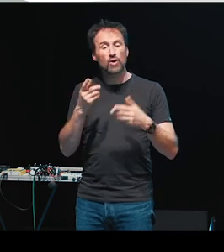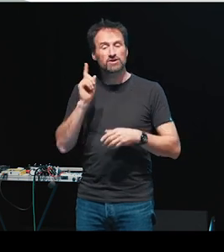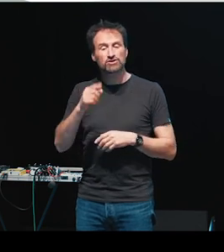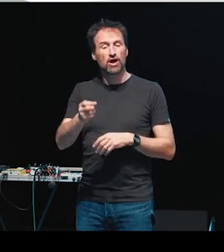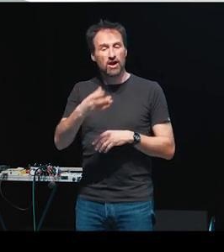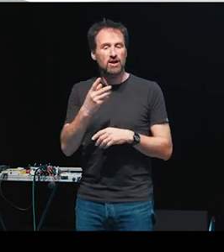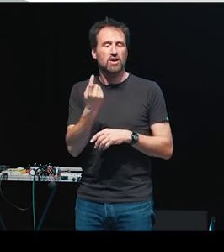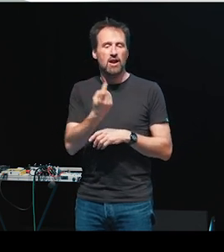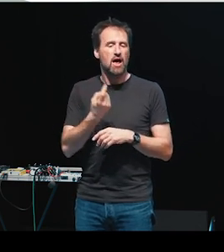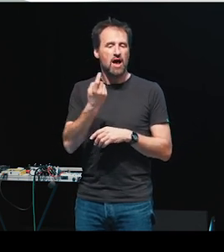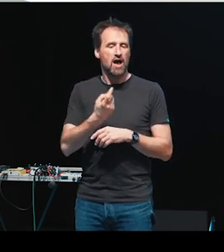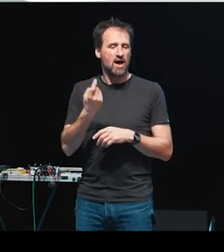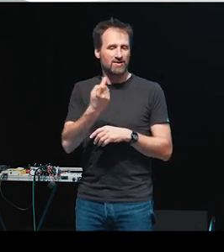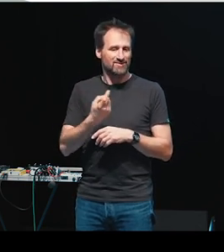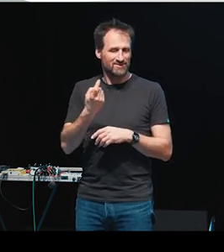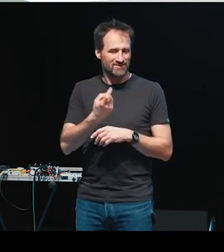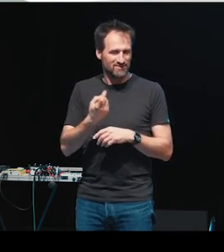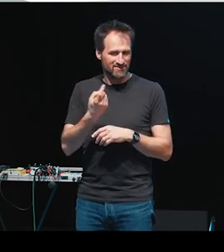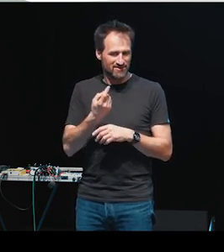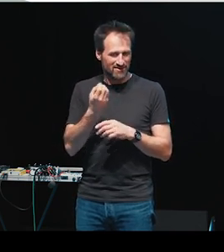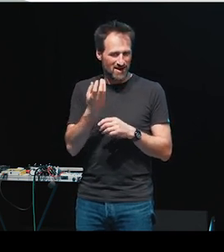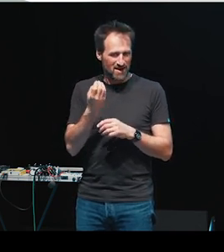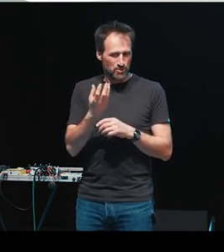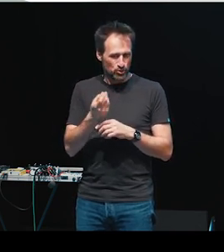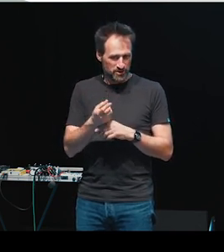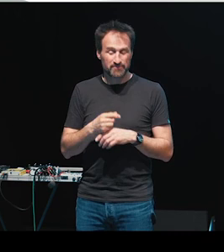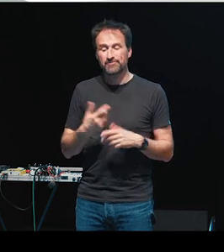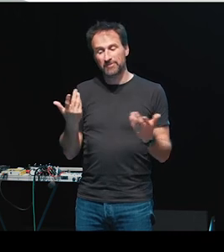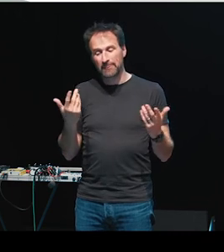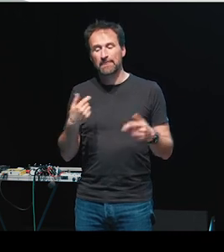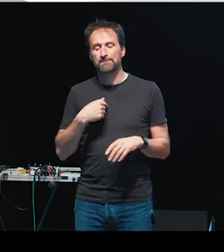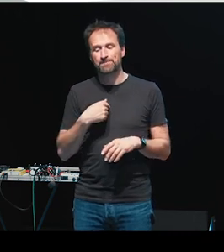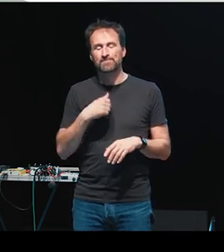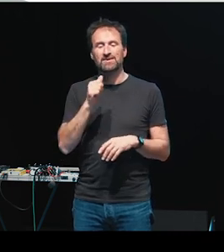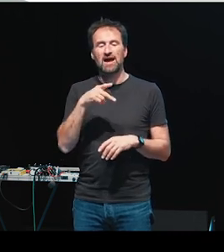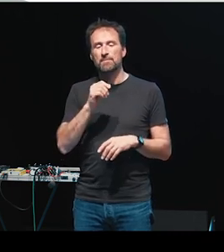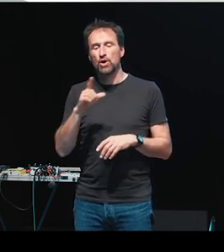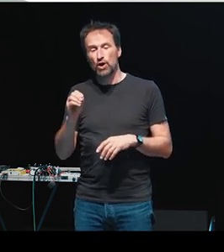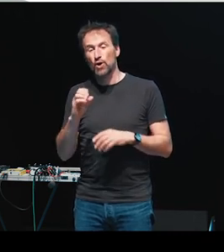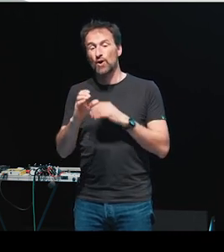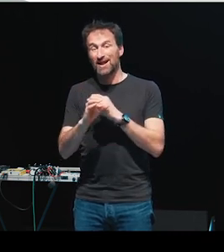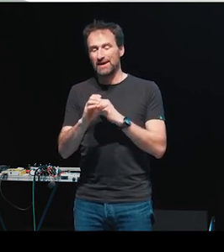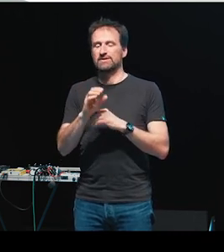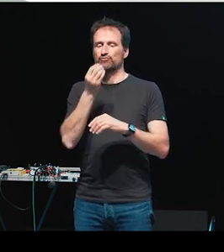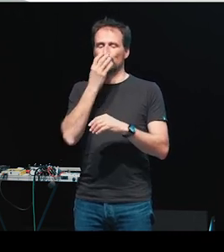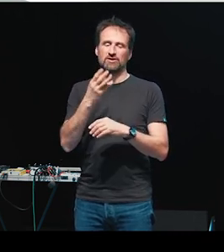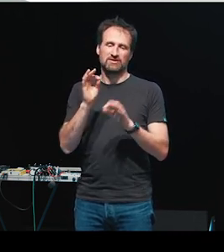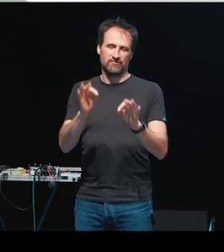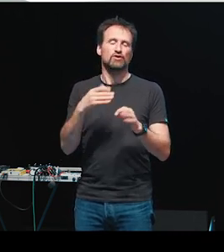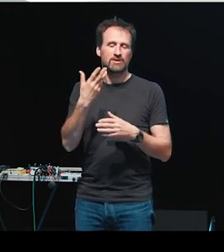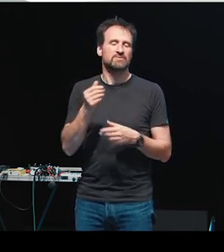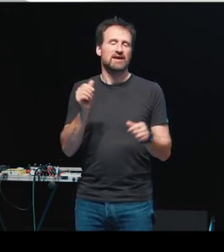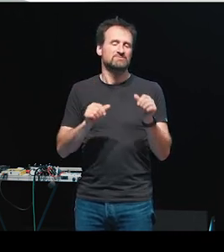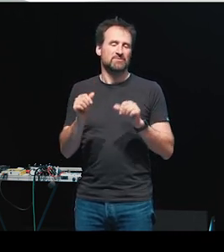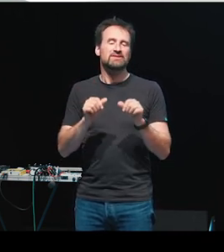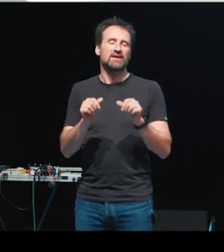And that's when you're going to want to use a GraphQL client. So Apollo Client has experimental support for this